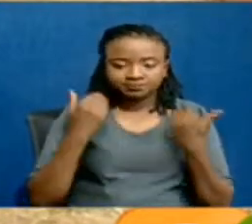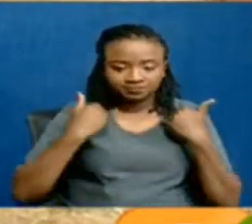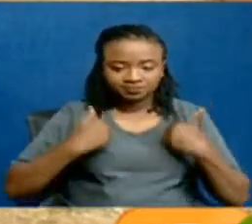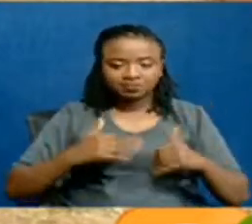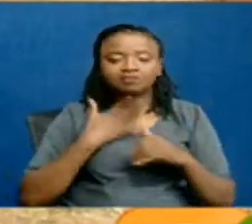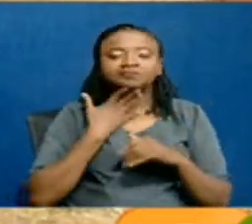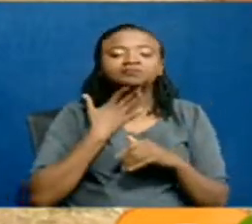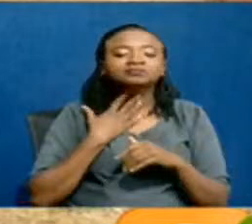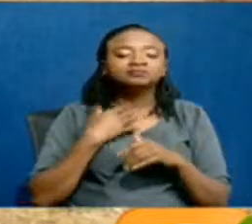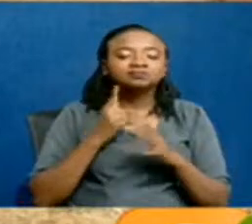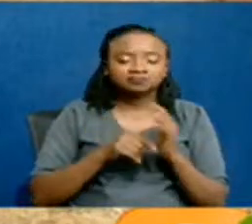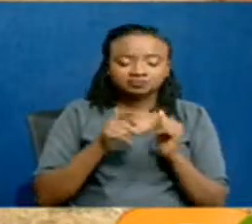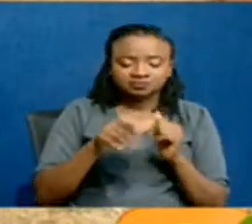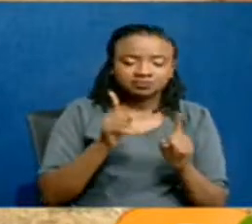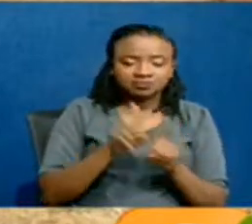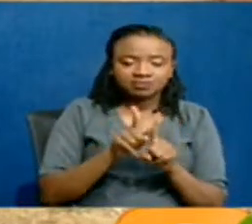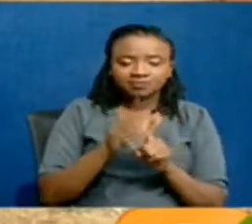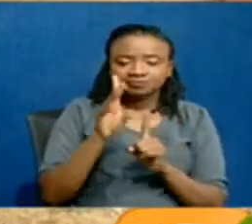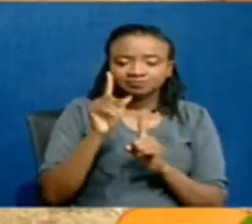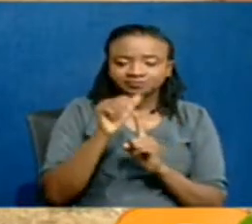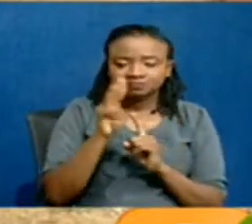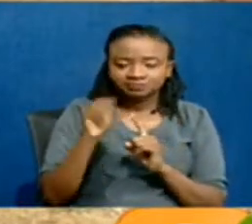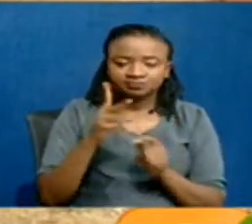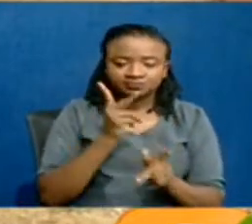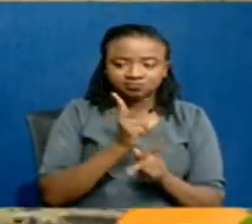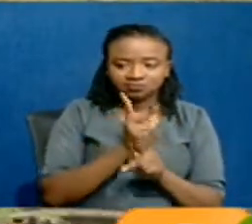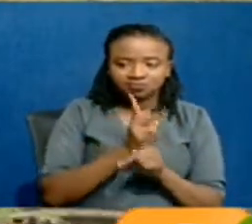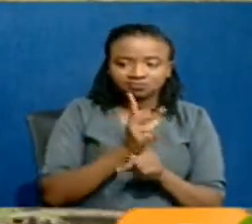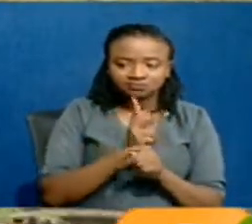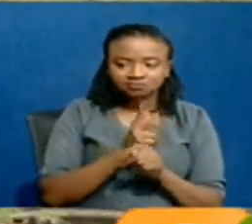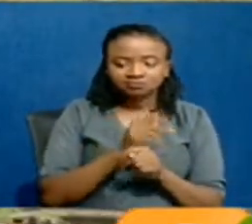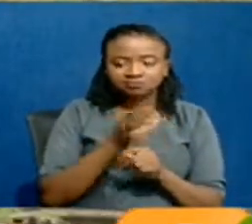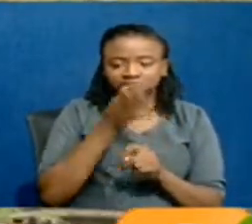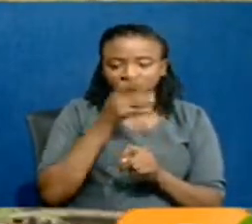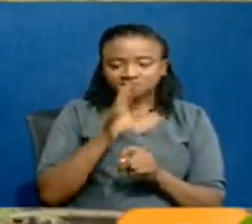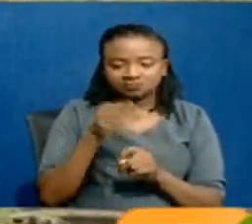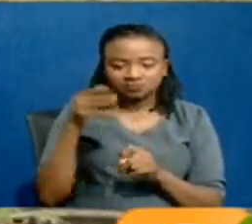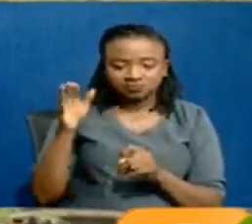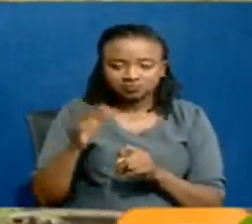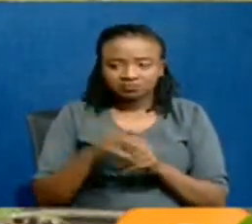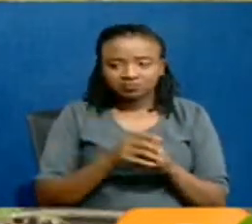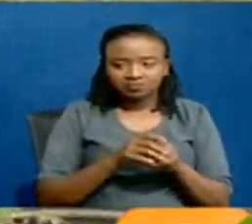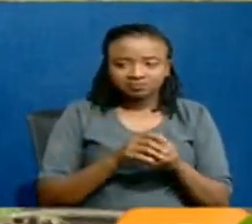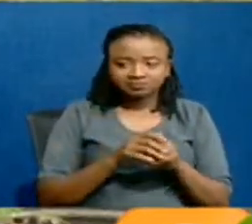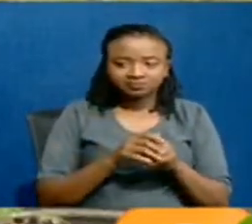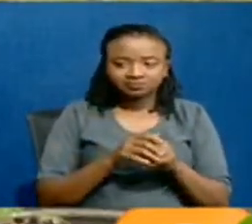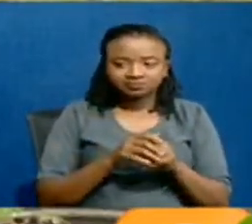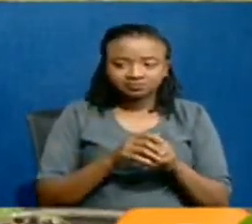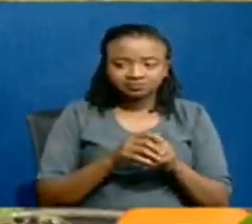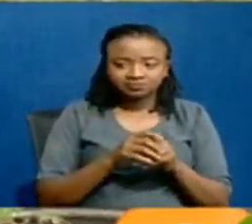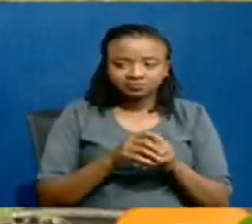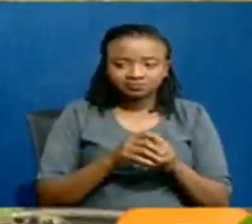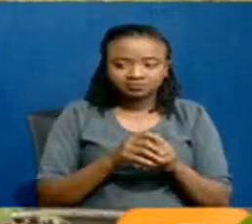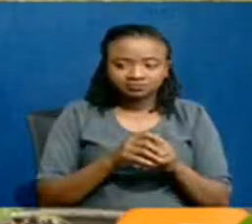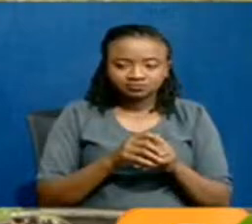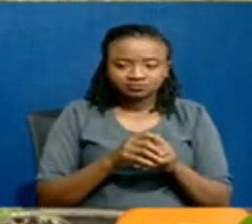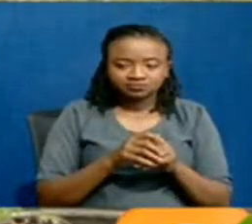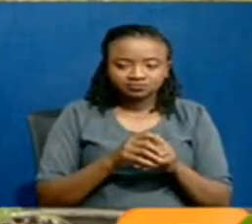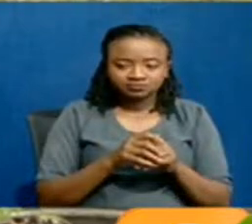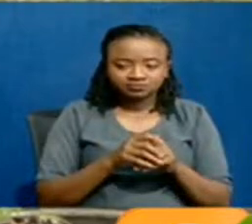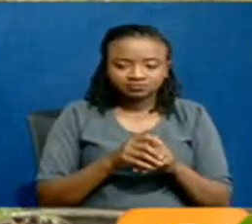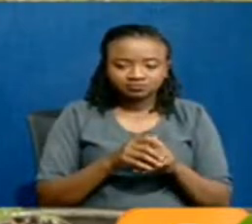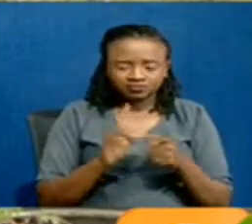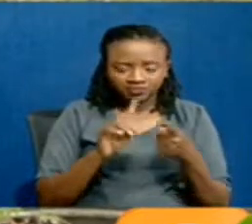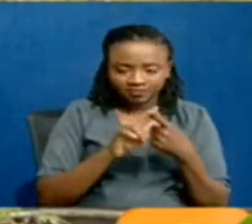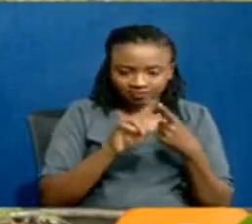iwe kama damu ya kushika maji ile imetoka nje. The importance of regeneration agriculture is one